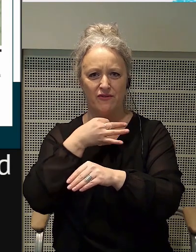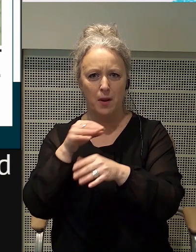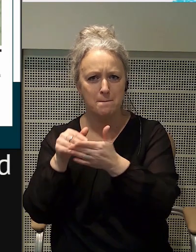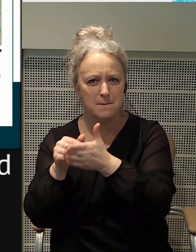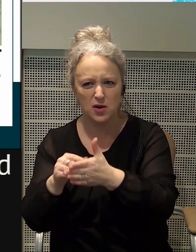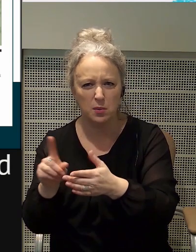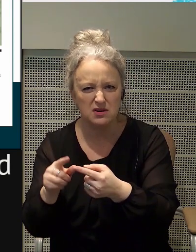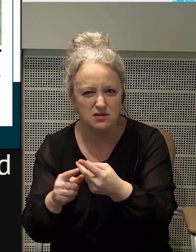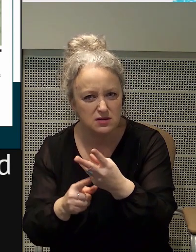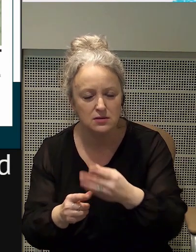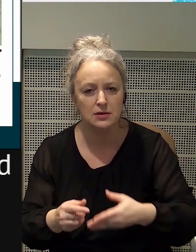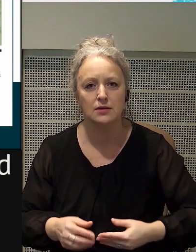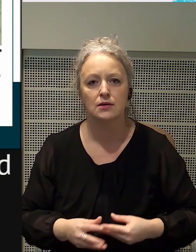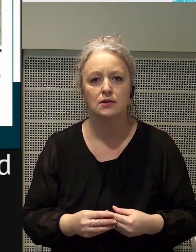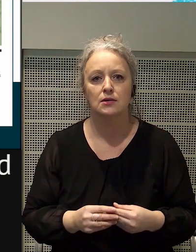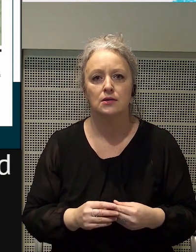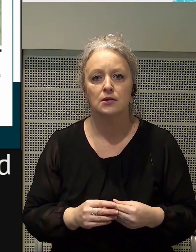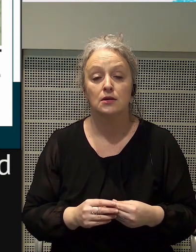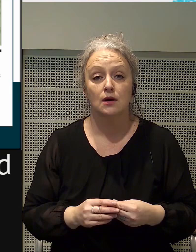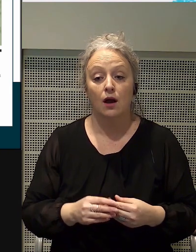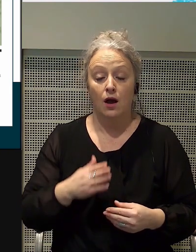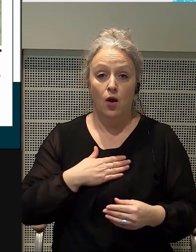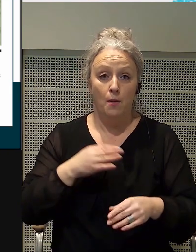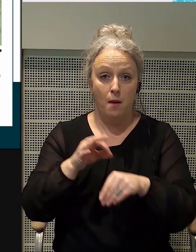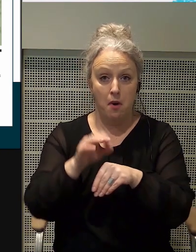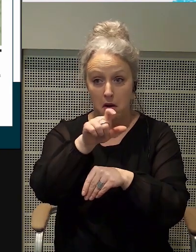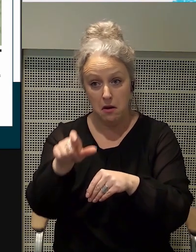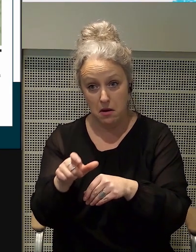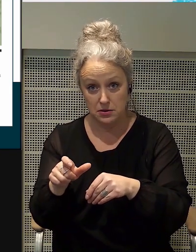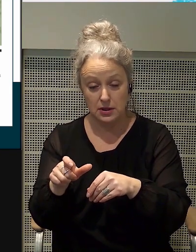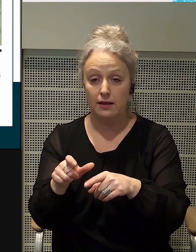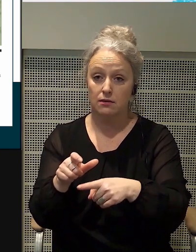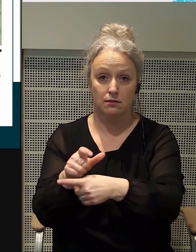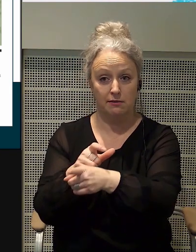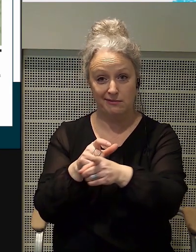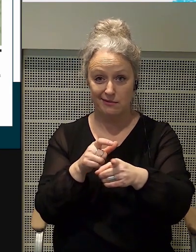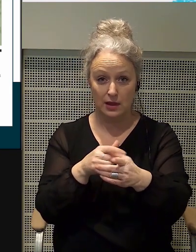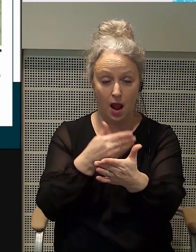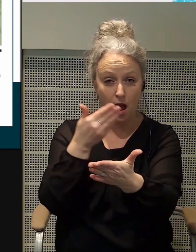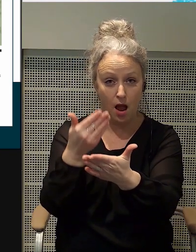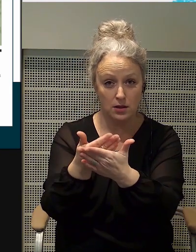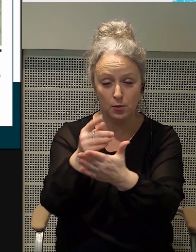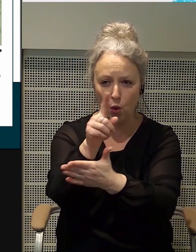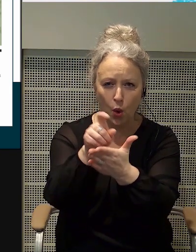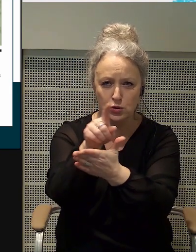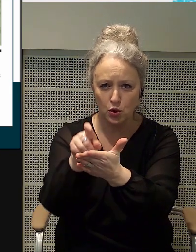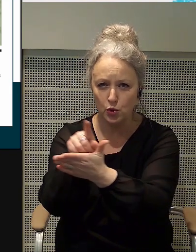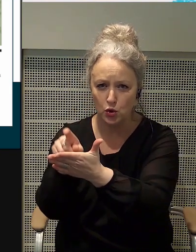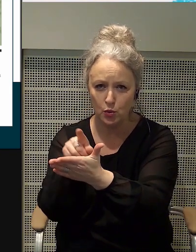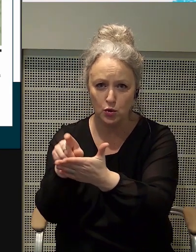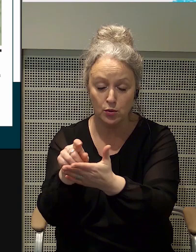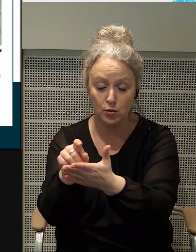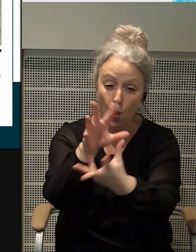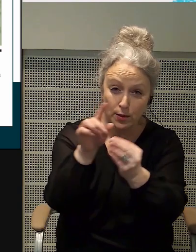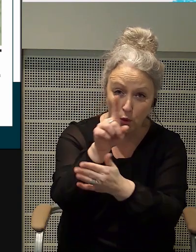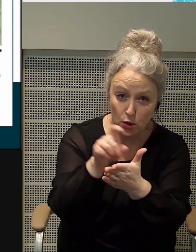disease-specific questionnaires before we tested for responsivity to this treatment. So everyone was excited, everyone had the